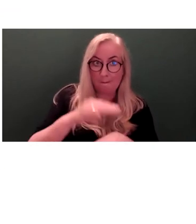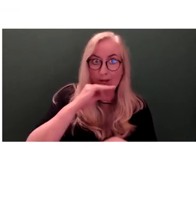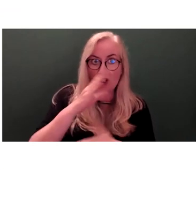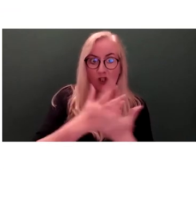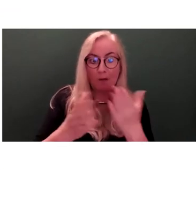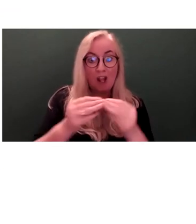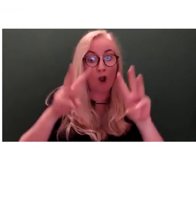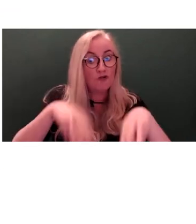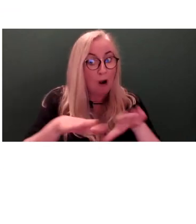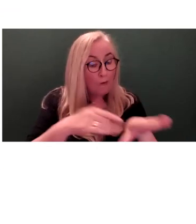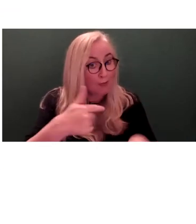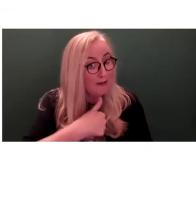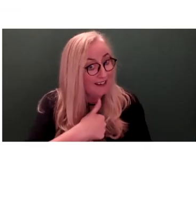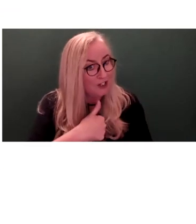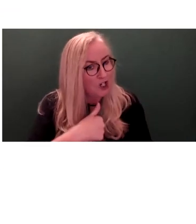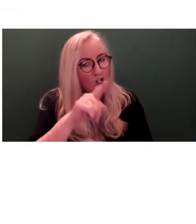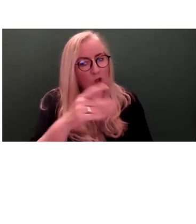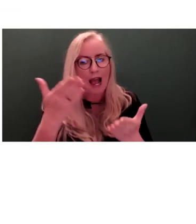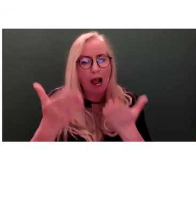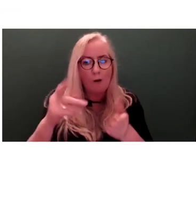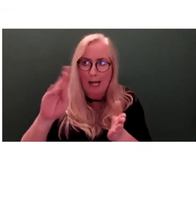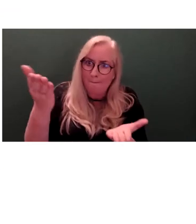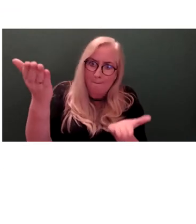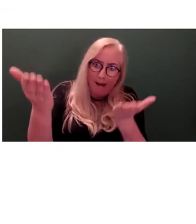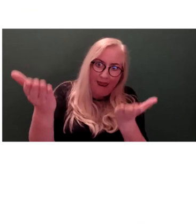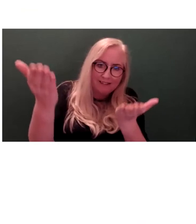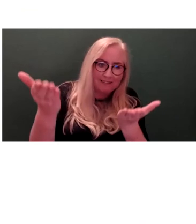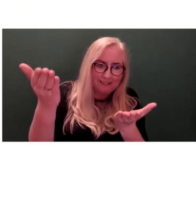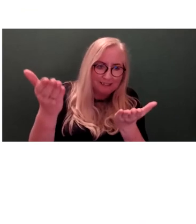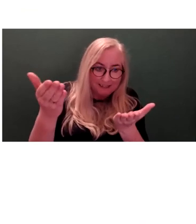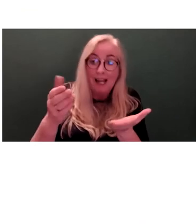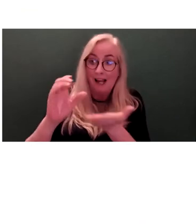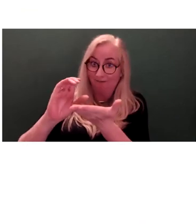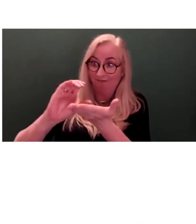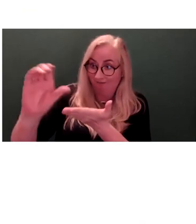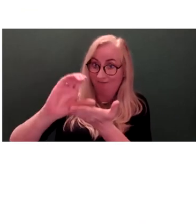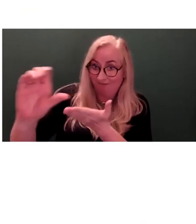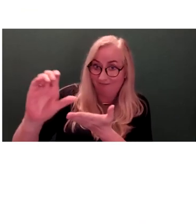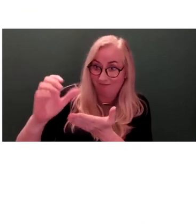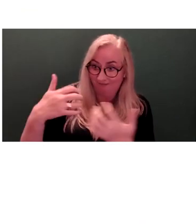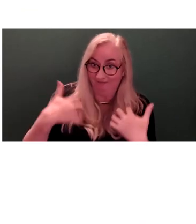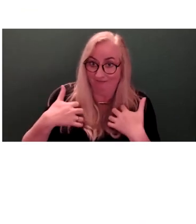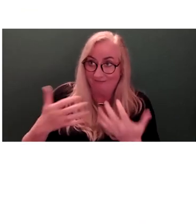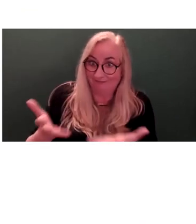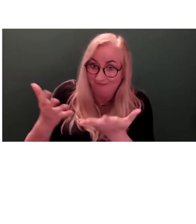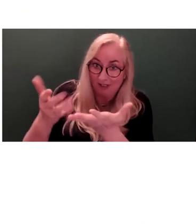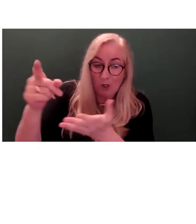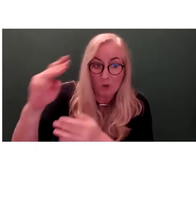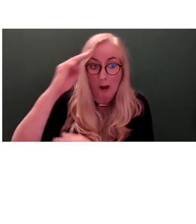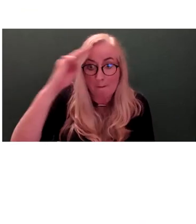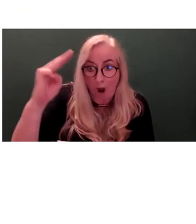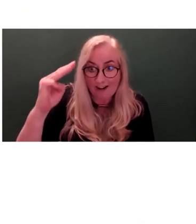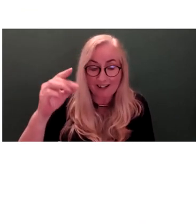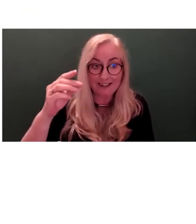Okay, so how you sort of strike that balance between sort of incentivizing employers bringing them, getting them